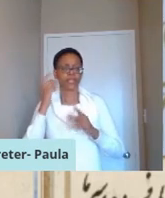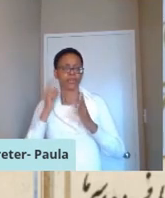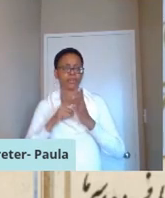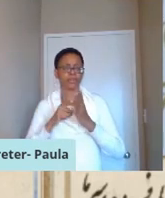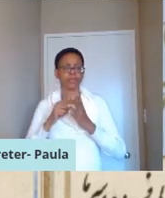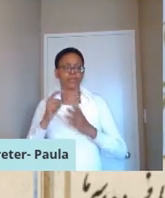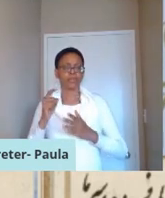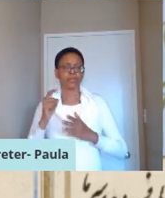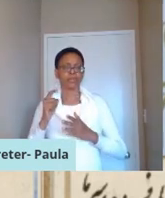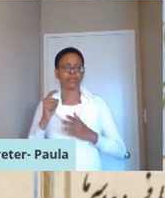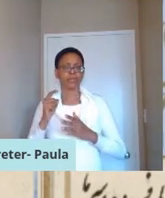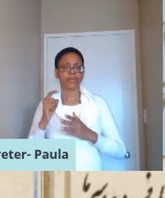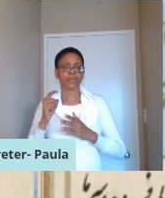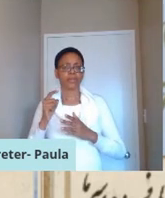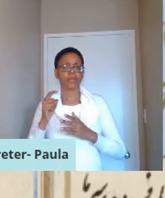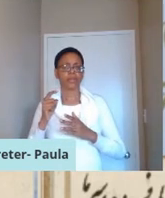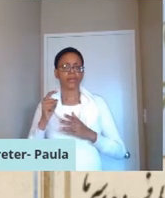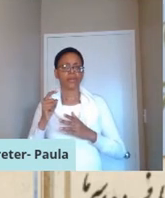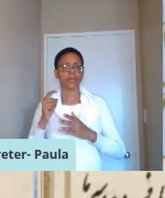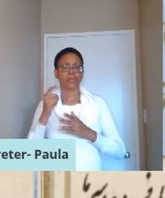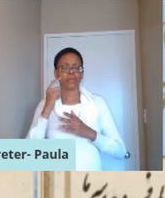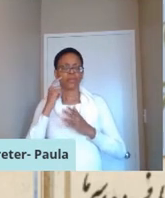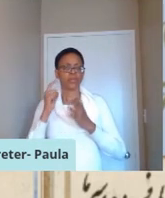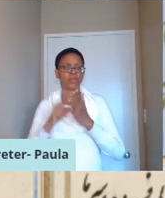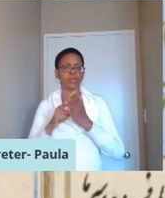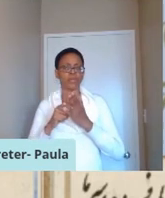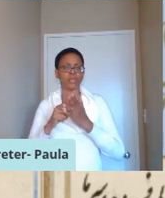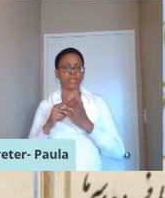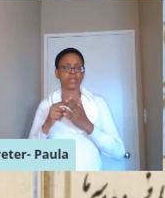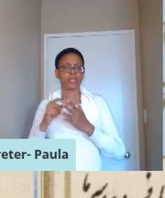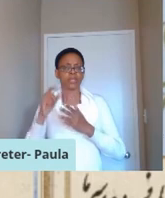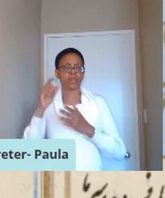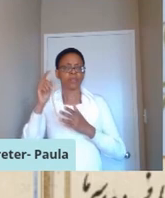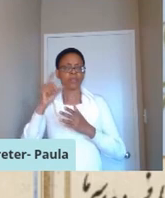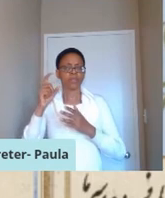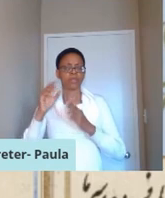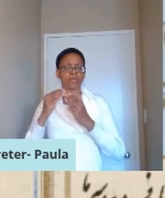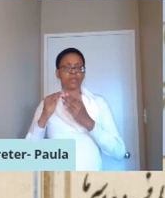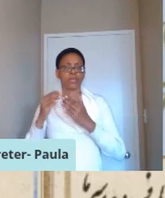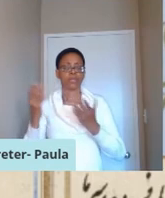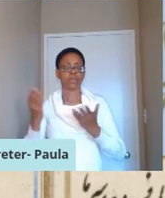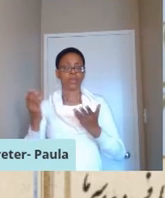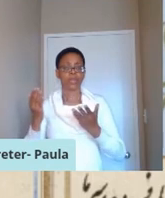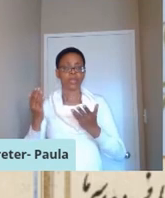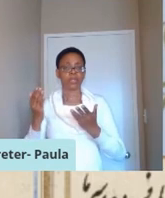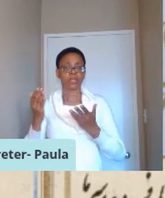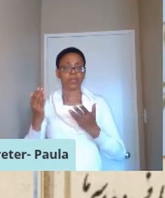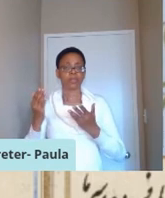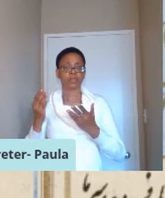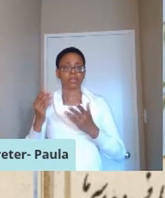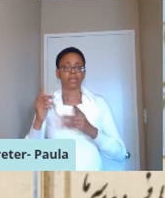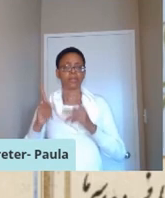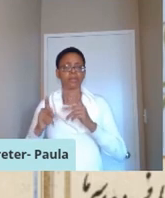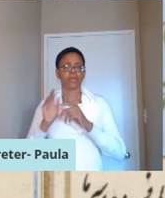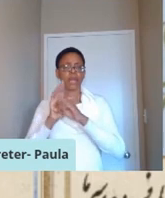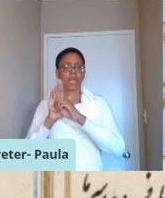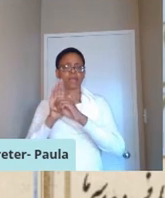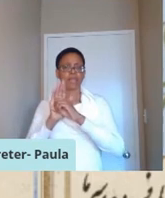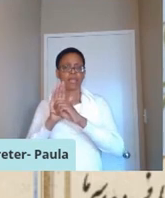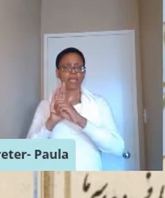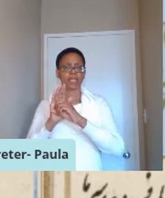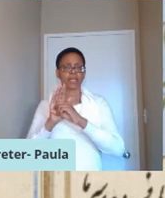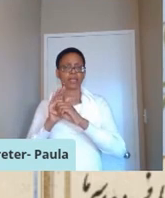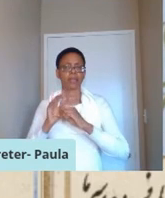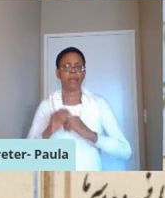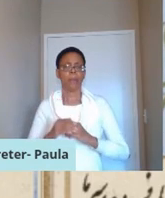one of the things we are observing in the Muslim community is the advocacy action, how